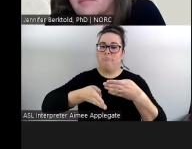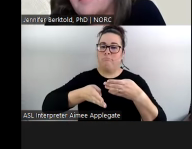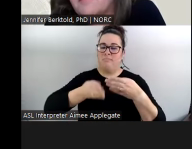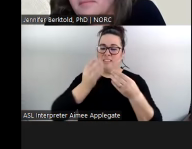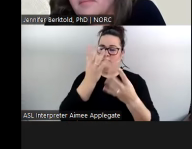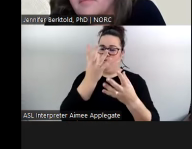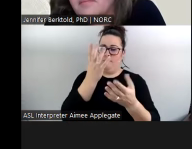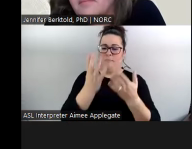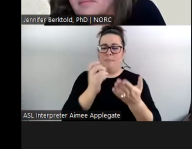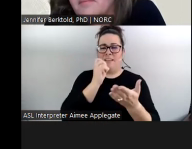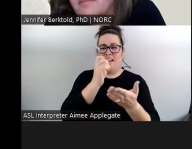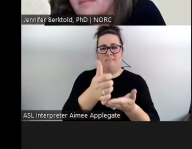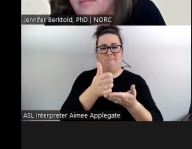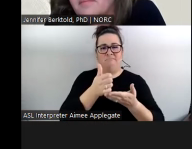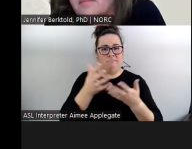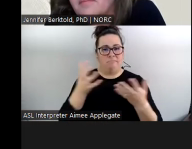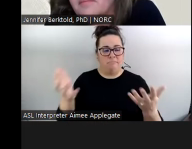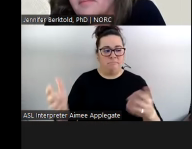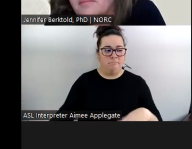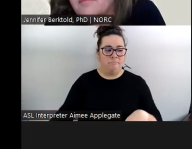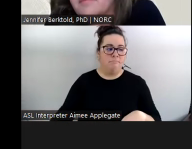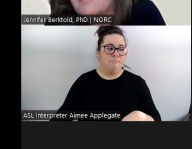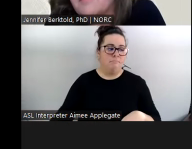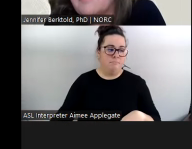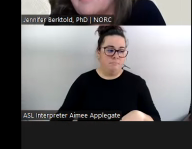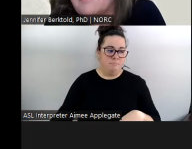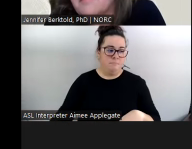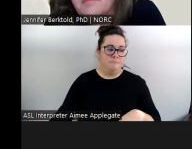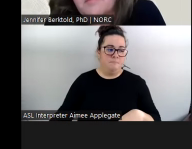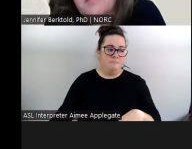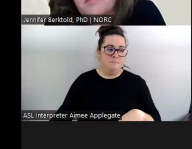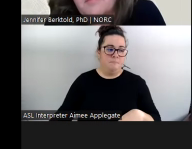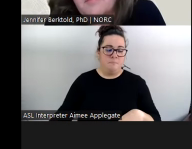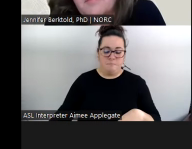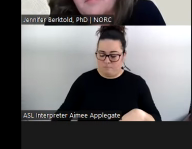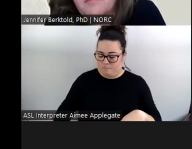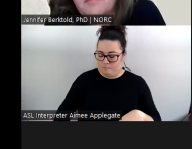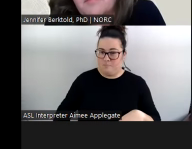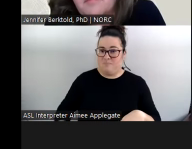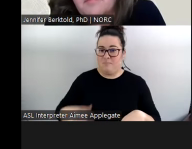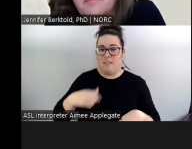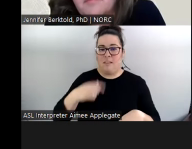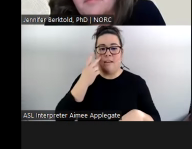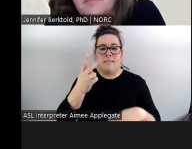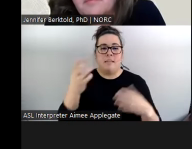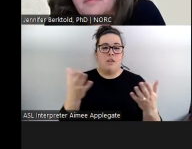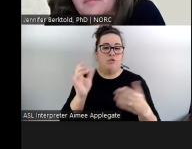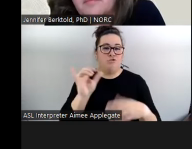useful. And of course, it's noted here on the website itself, but